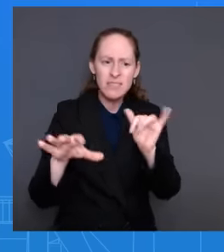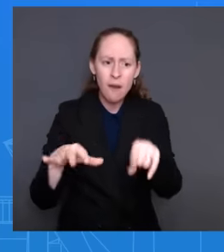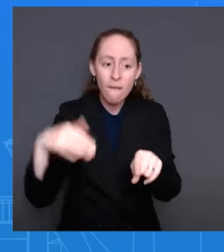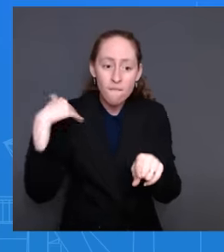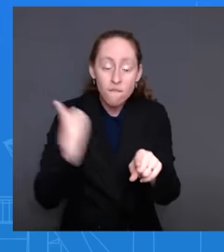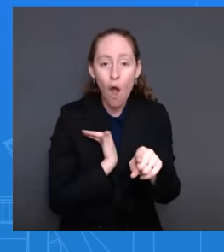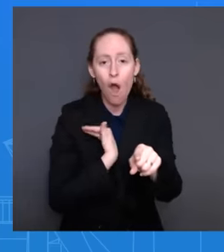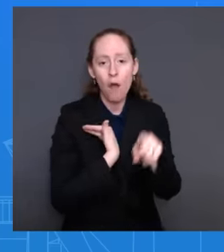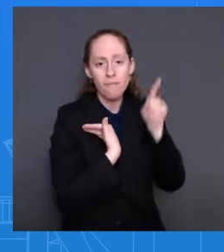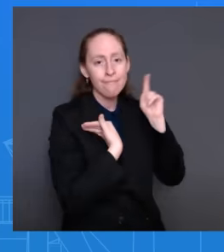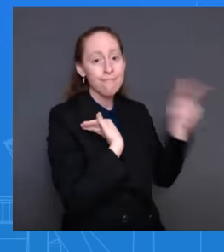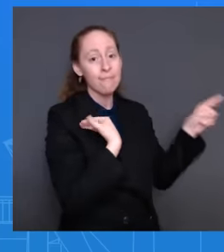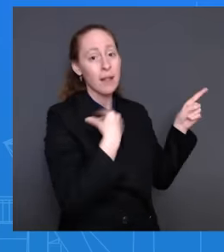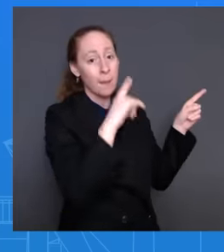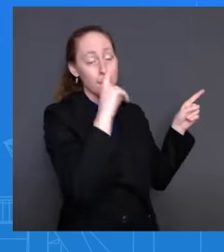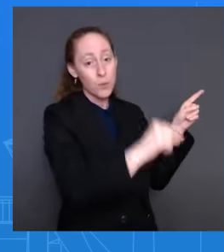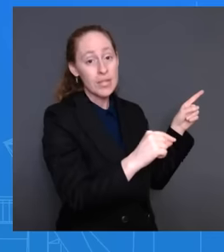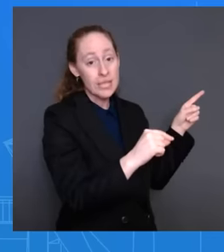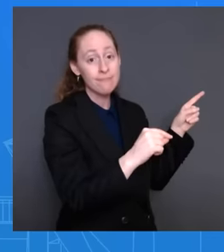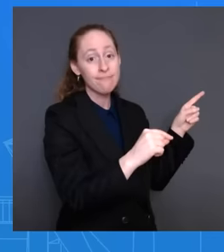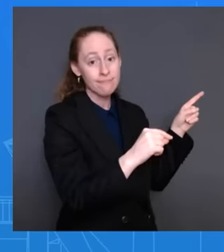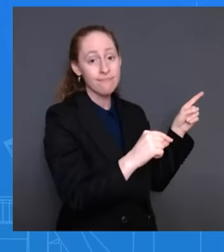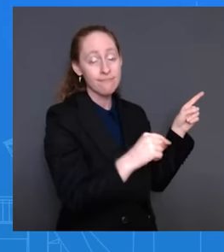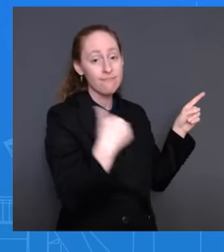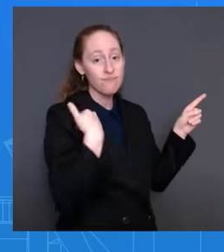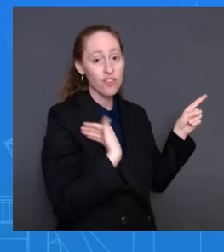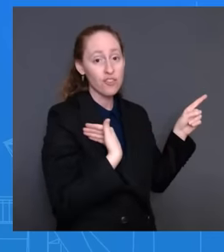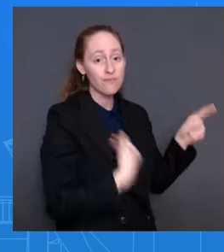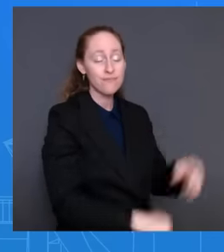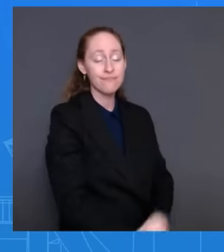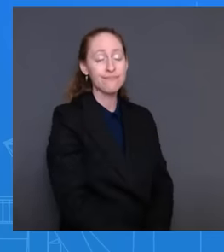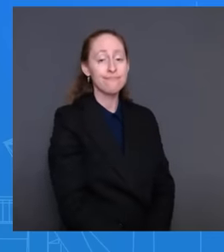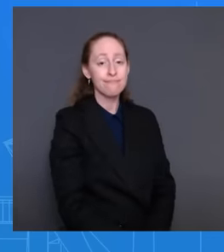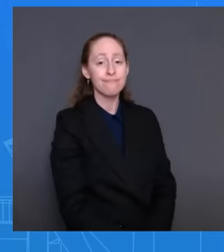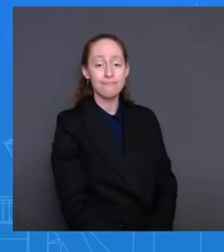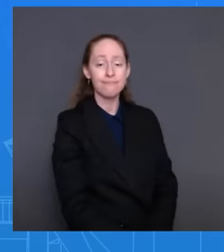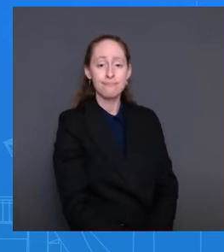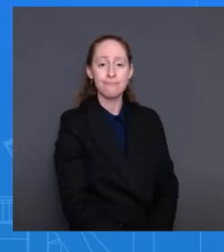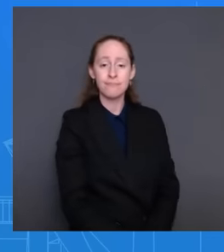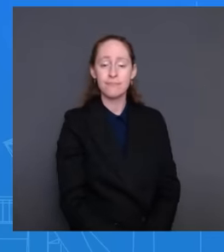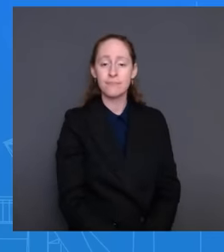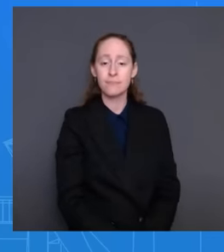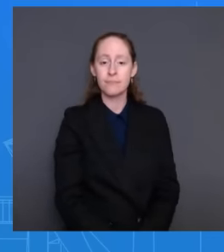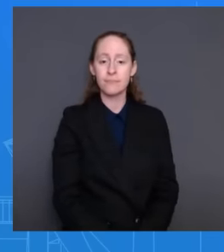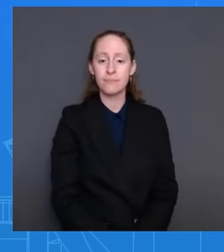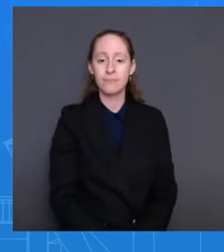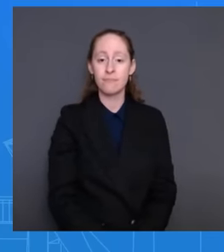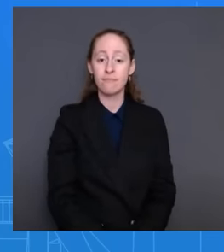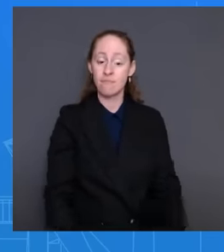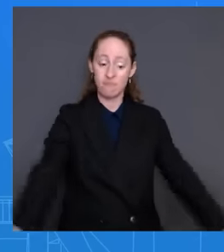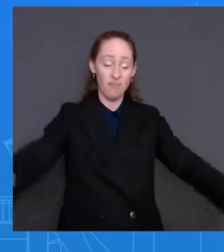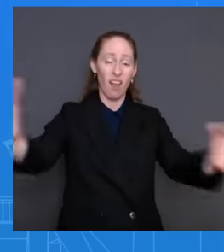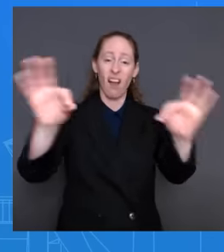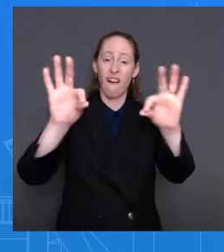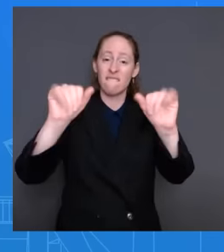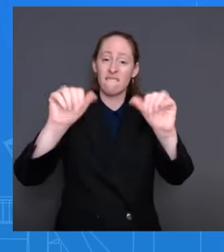recent months of what we've seen at the gas pump. And so that is a fact. We have seen about 60%